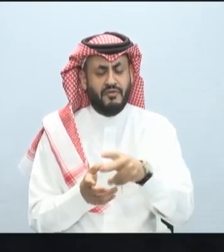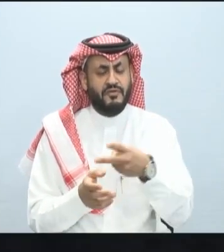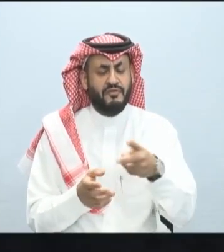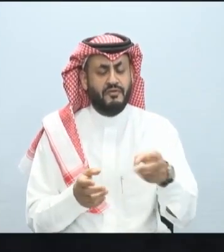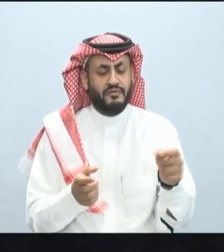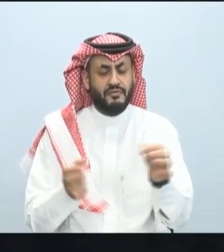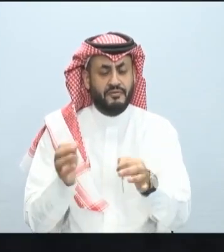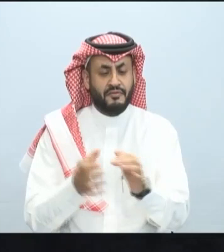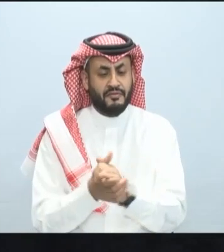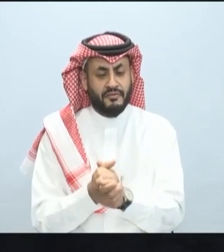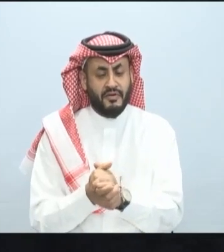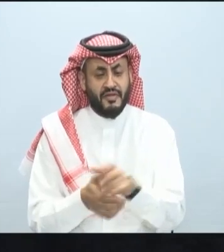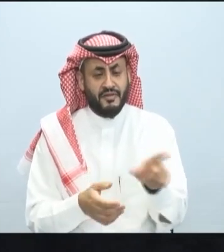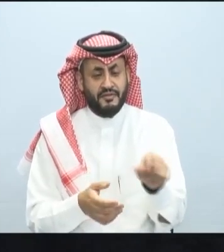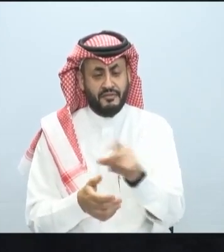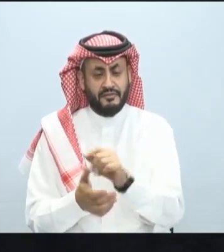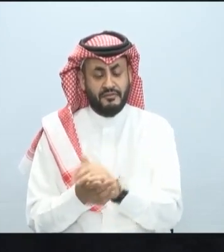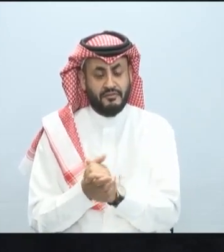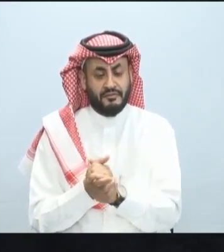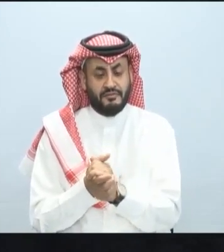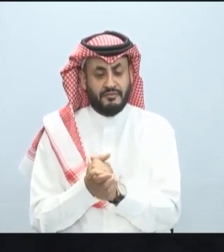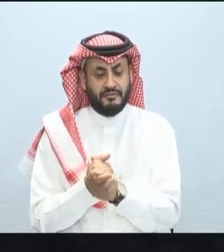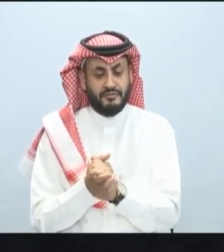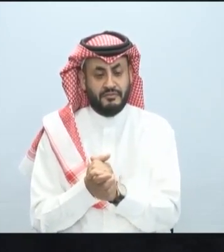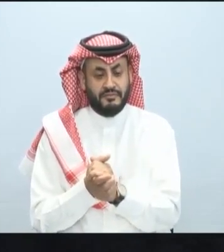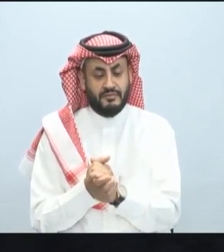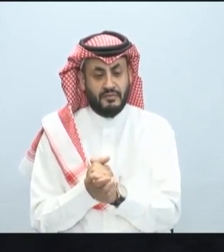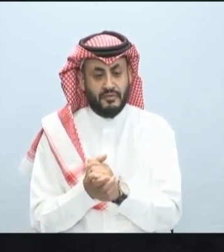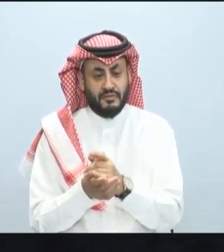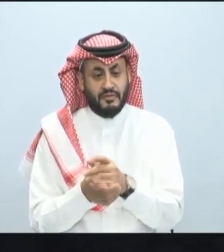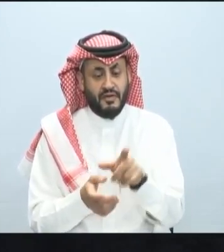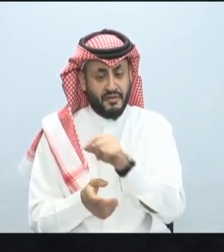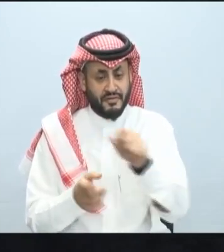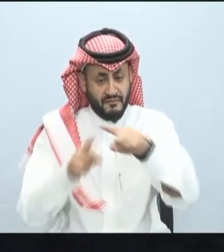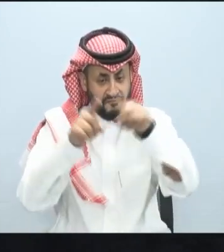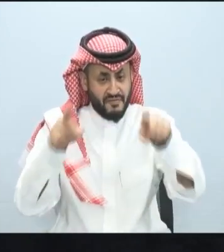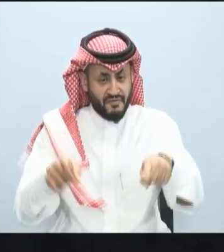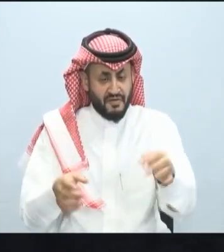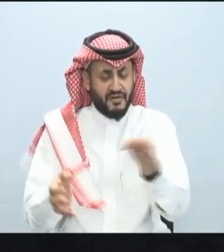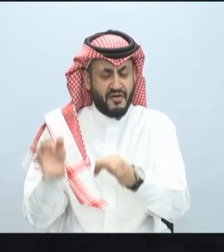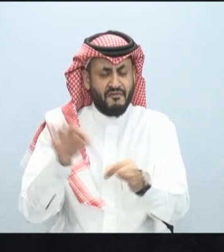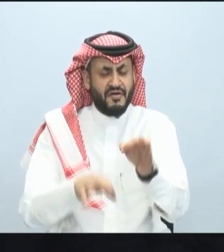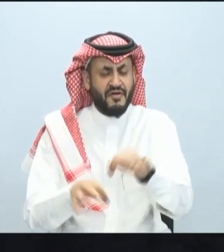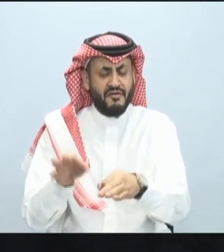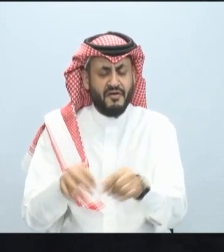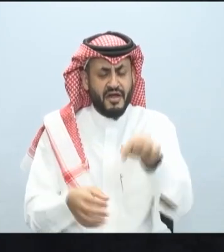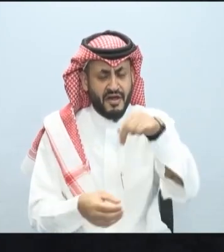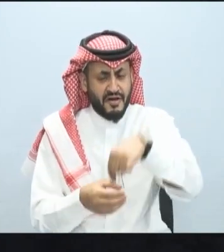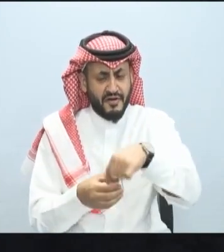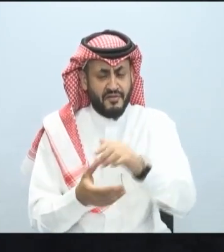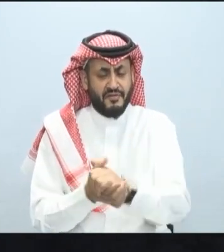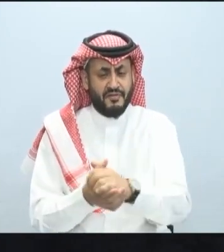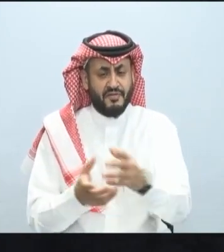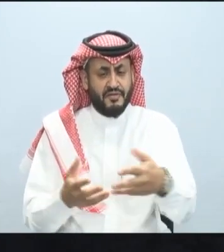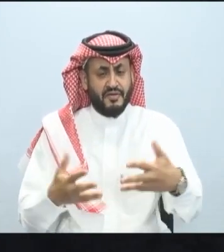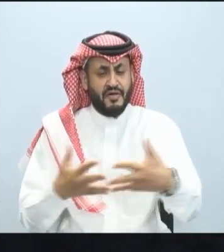ingredients, this is the same idea when we say that there is a movie formula. There are different ingredients in the movie